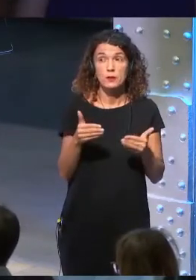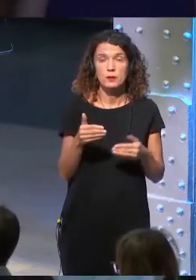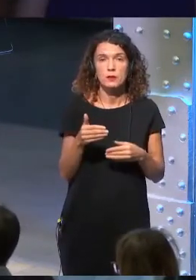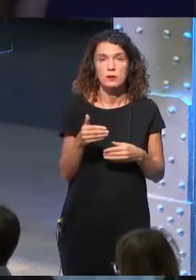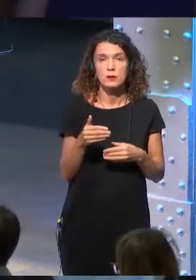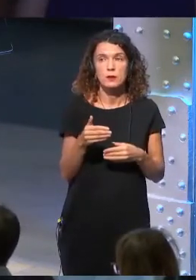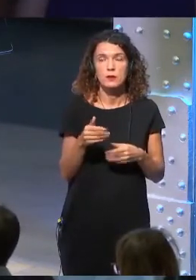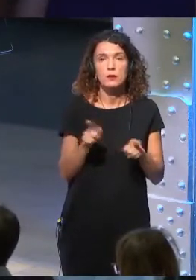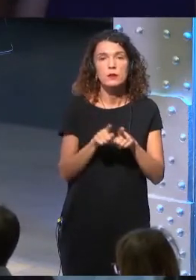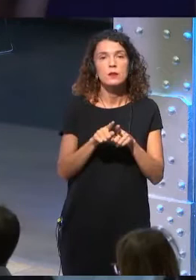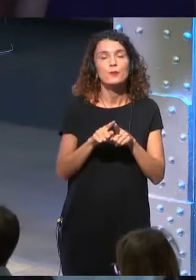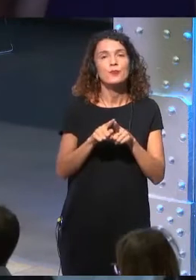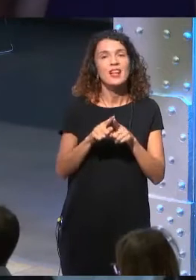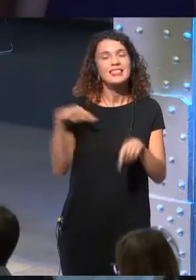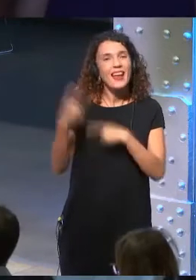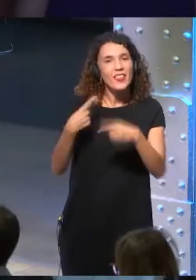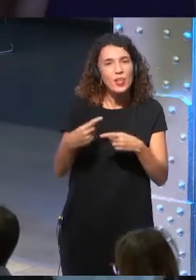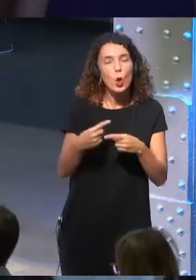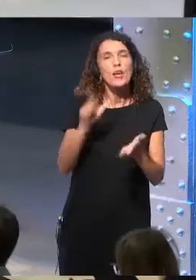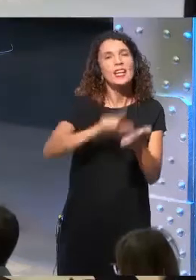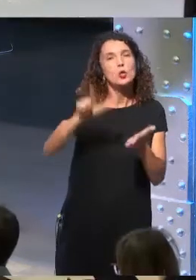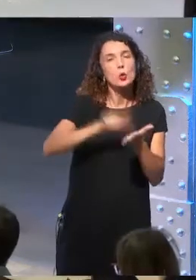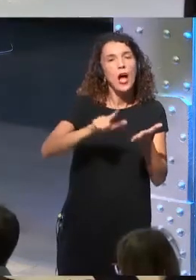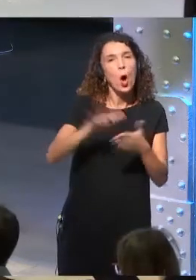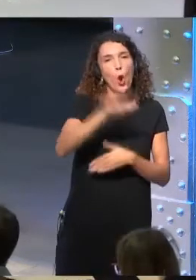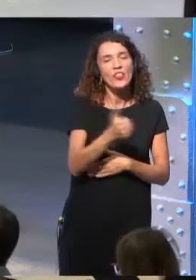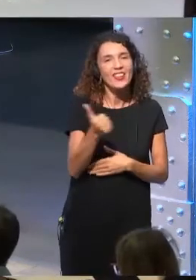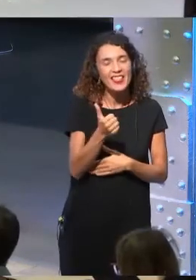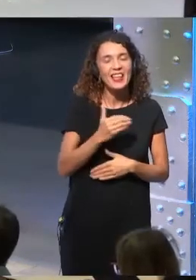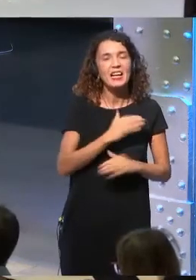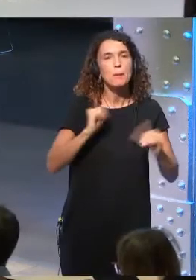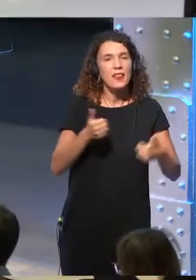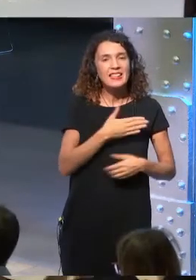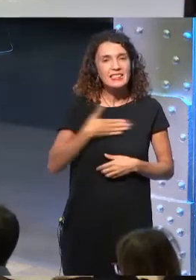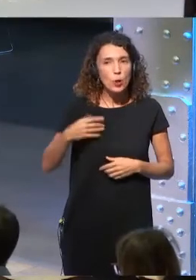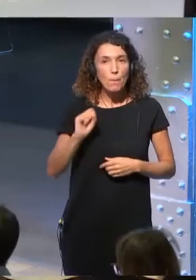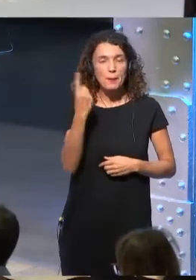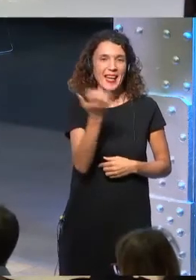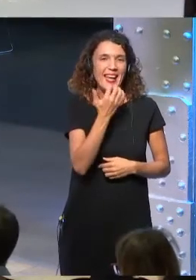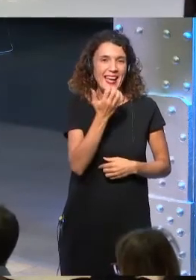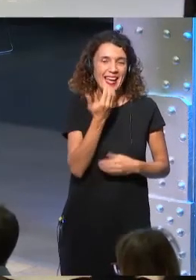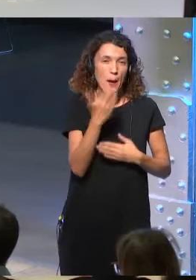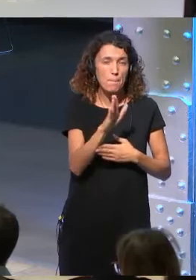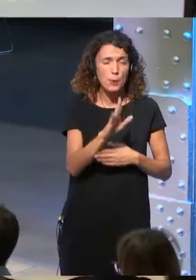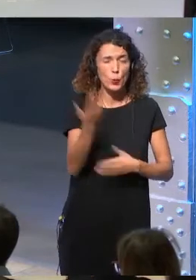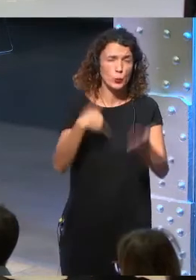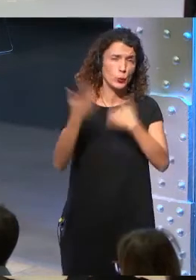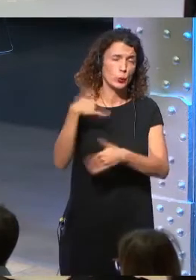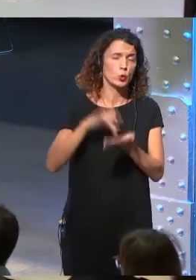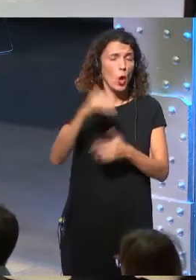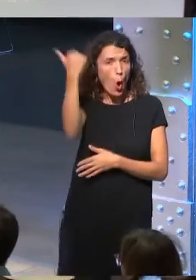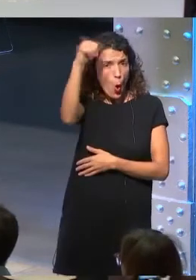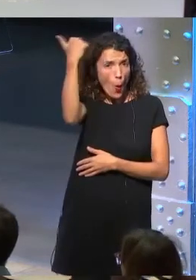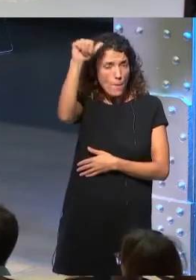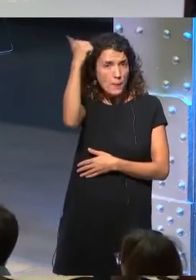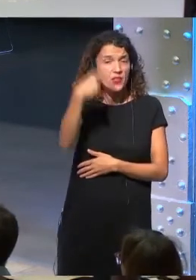literature. And I want to start with the first recorded example of a man telling